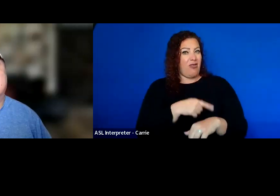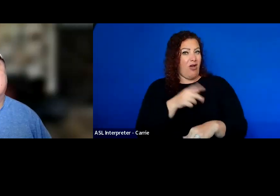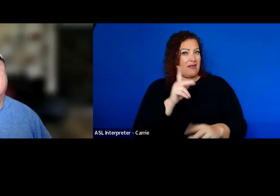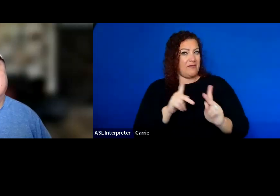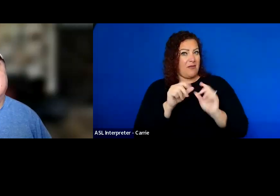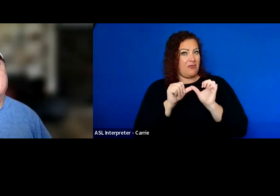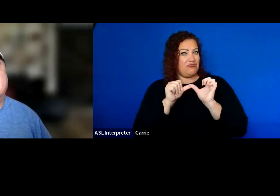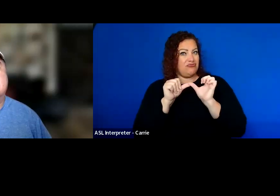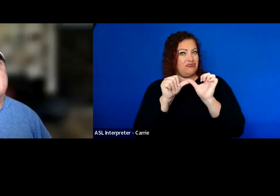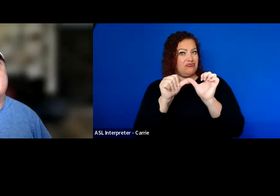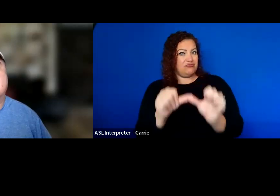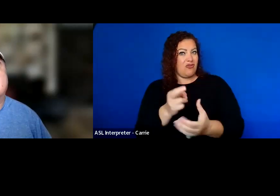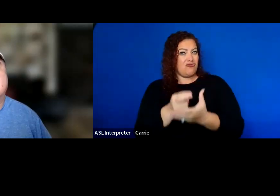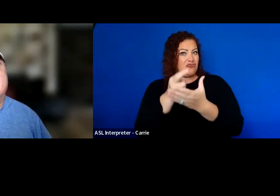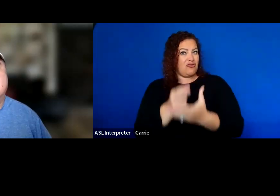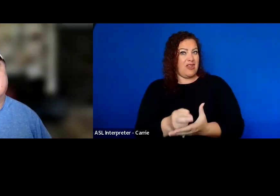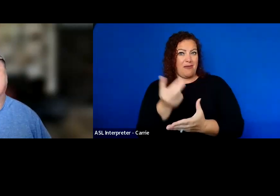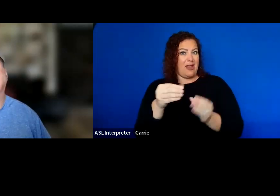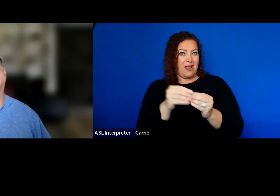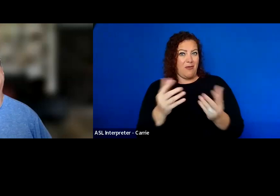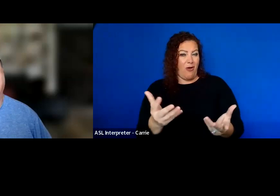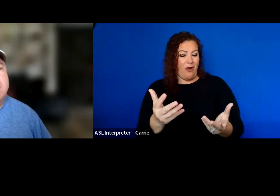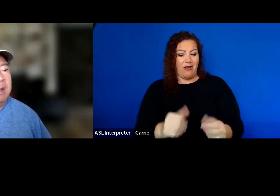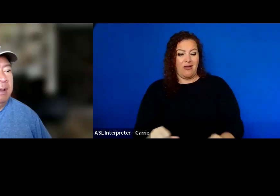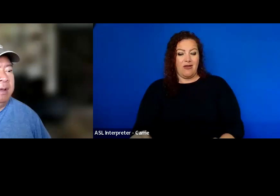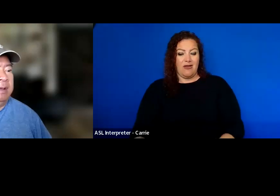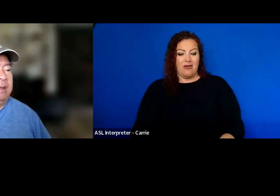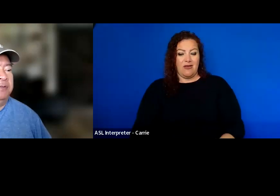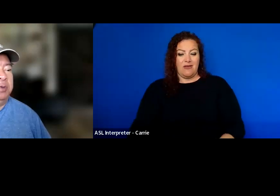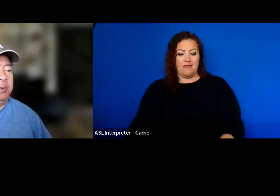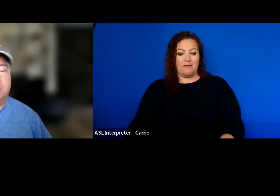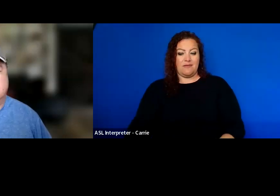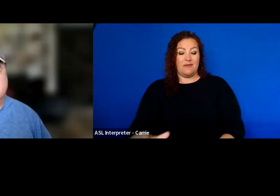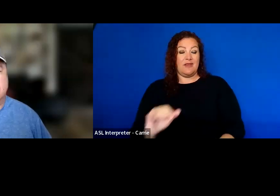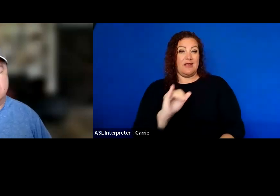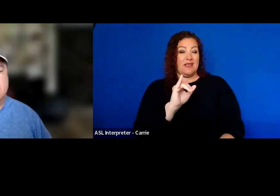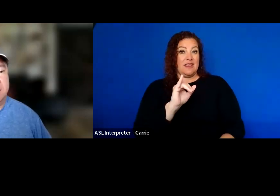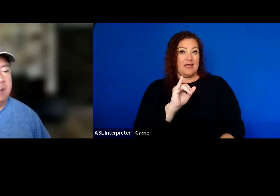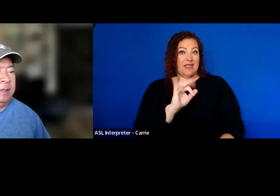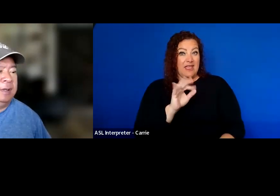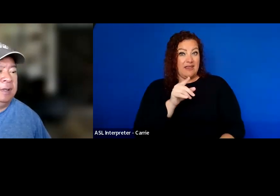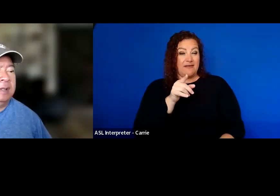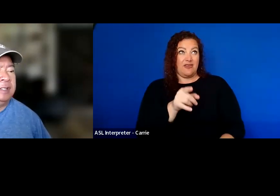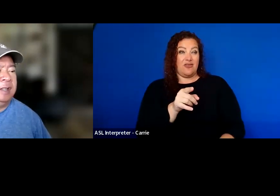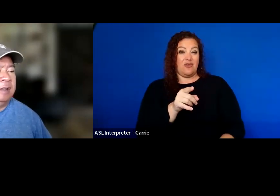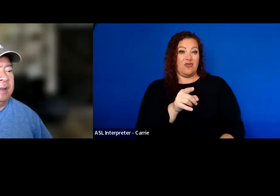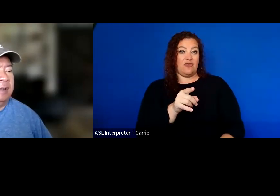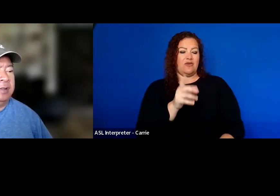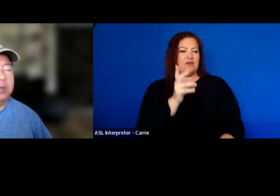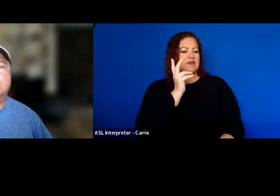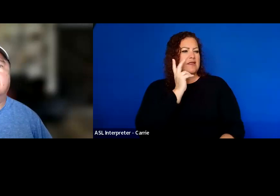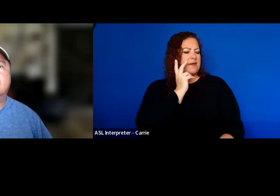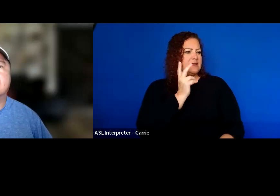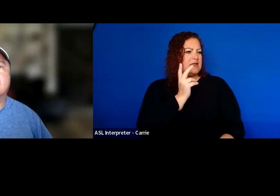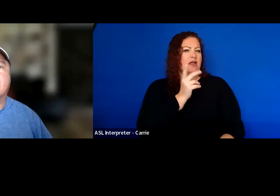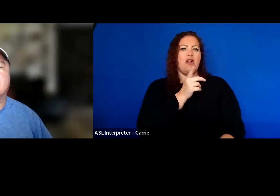stay in rehab anymore? So if you, let's see,